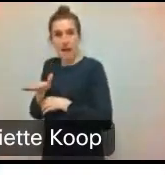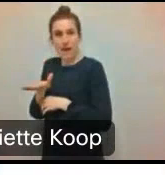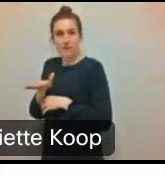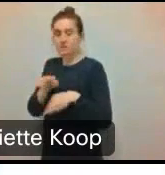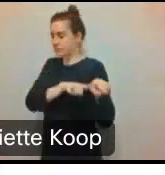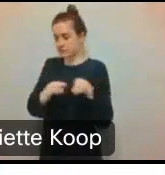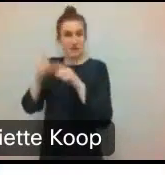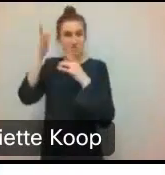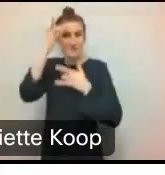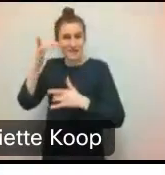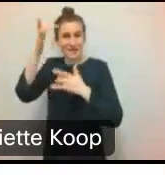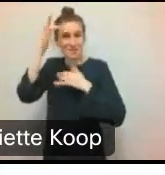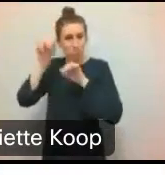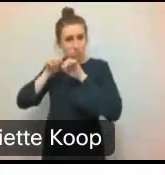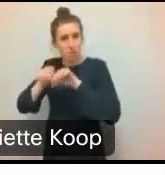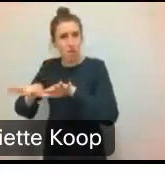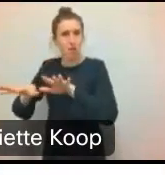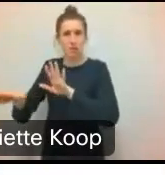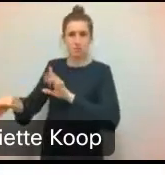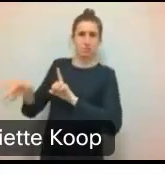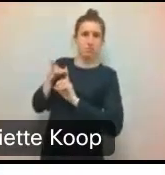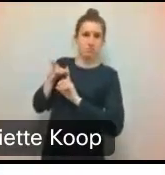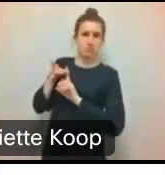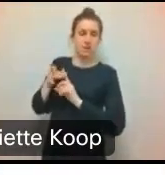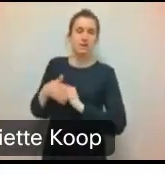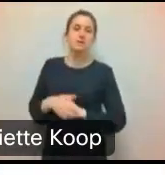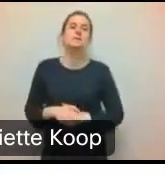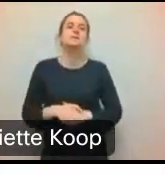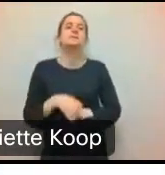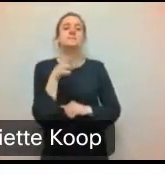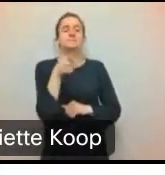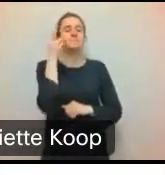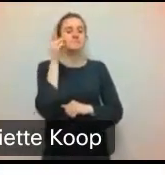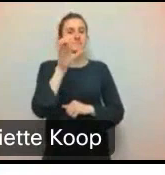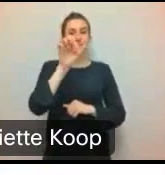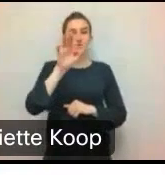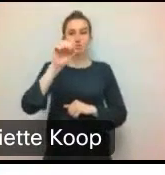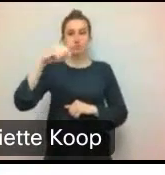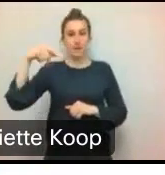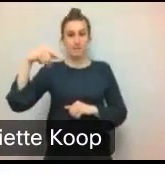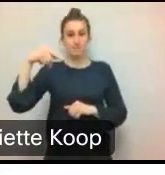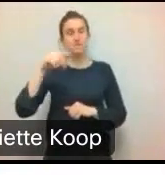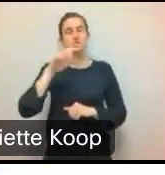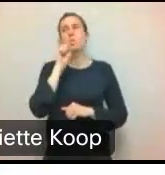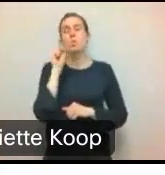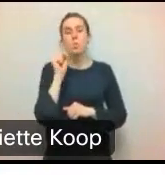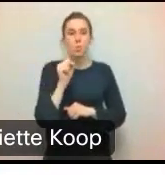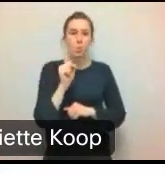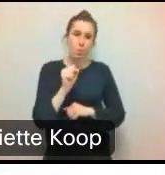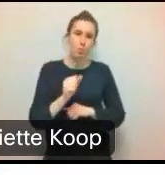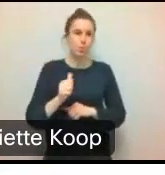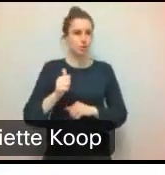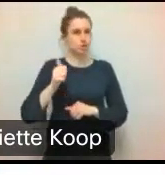a virus. So basically, I want you to take a look at CRAP. It's, like I said, it's one of the older